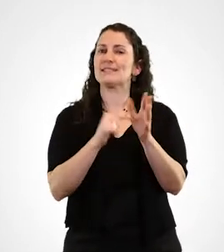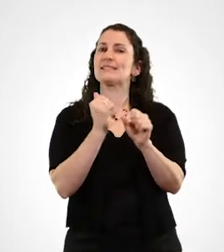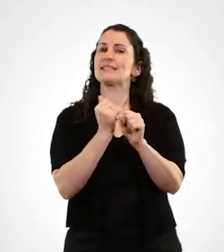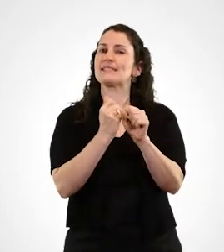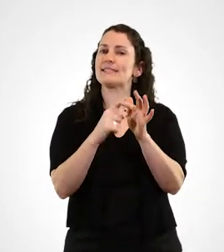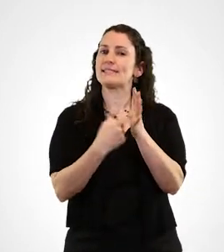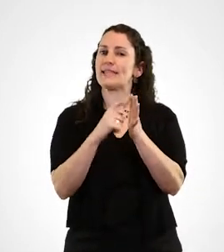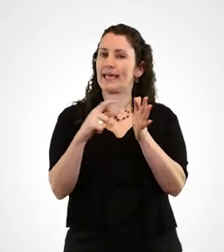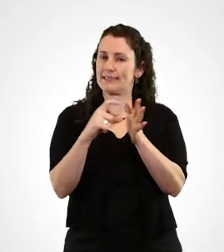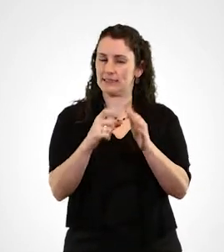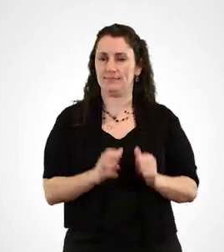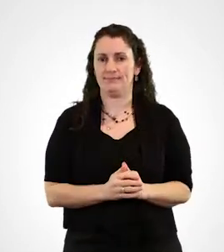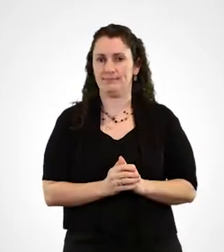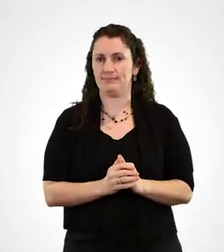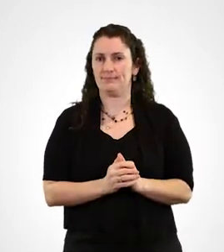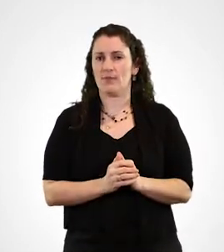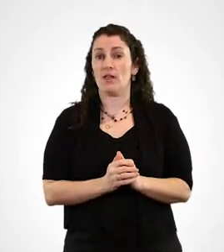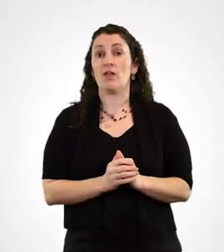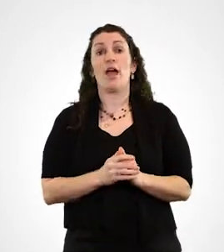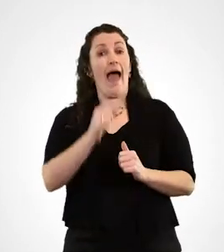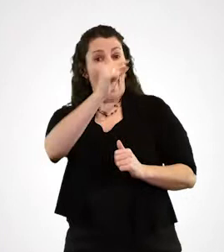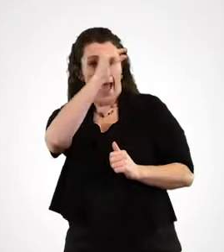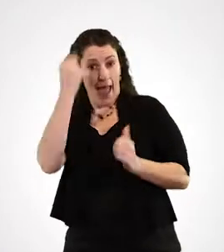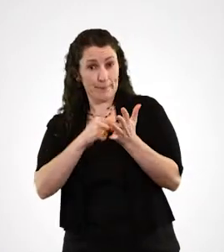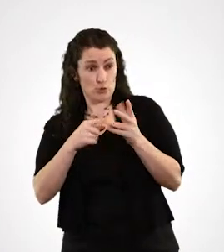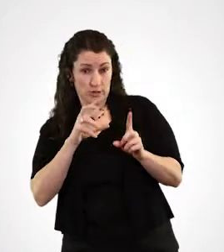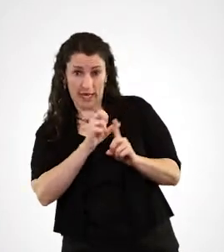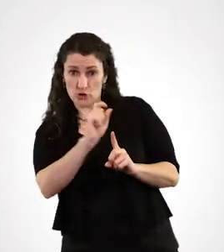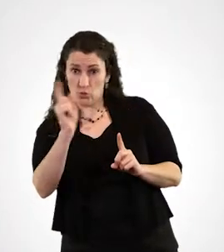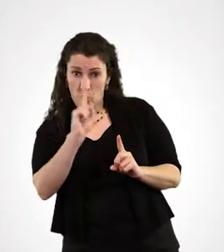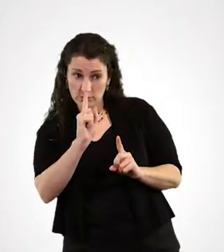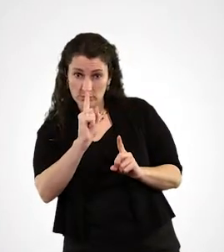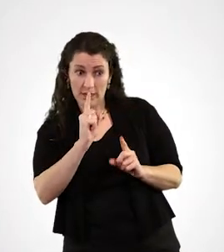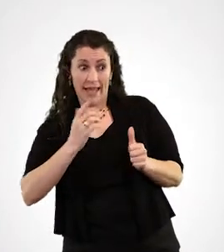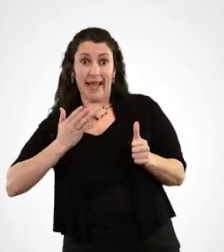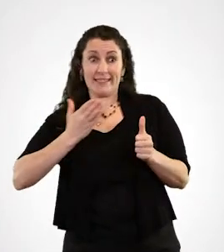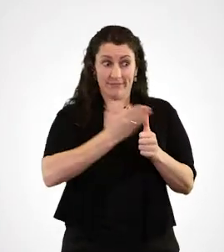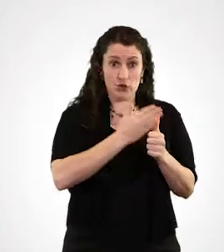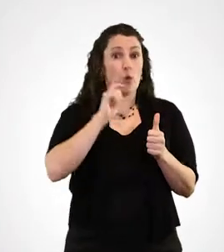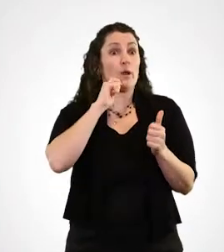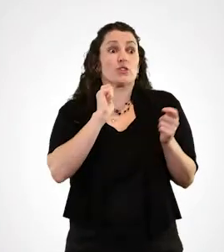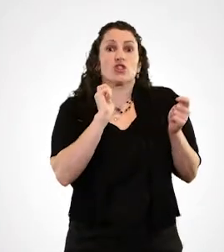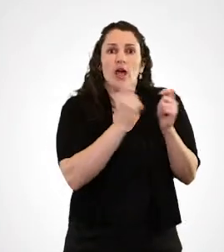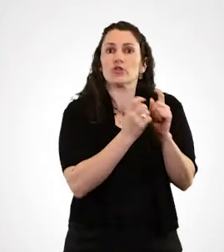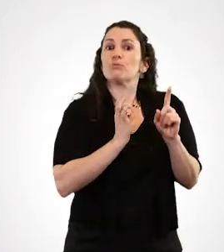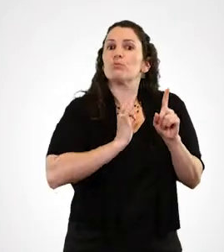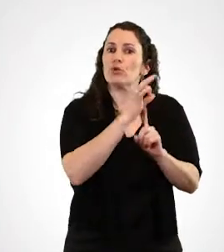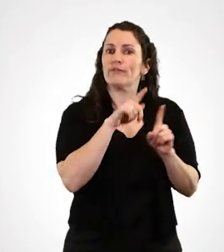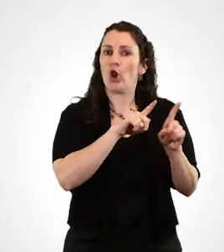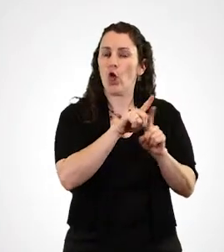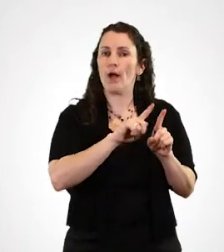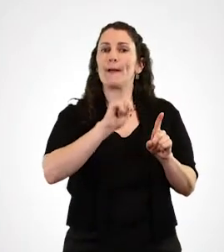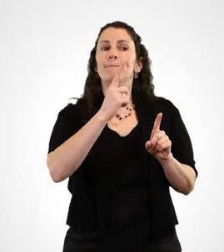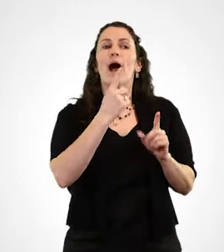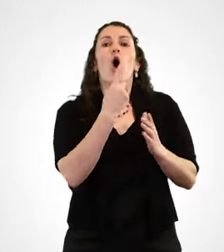the intervention changes children's learning, but only at the time of intervention, right? So